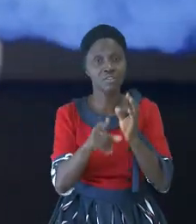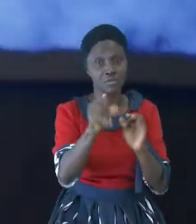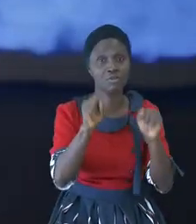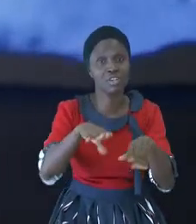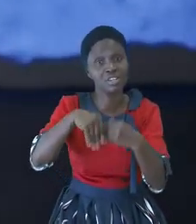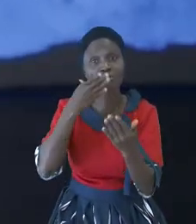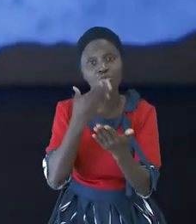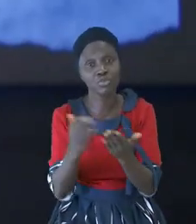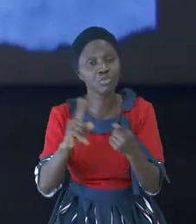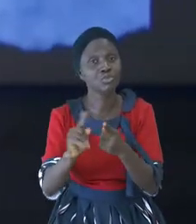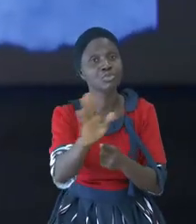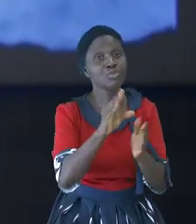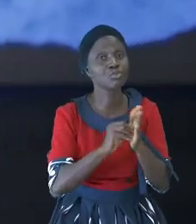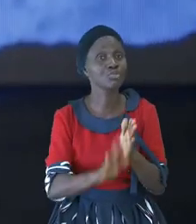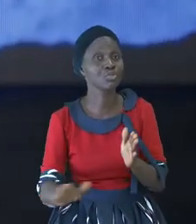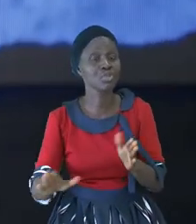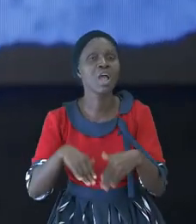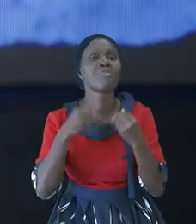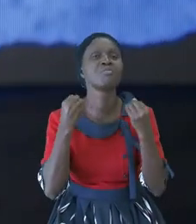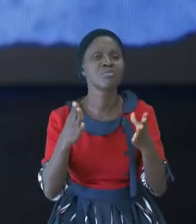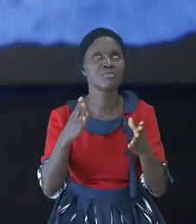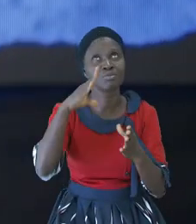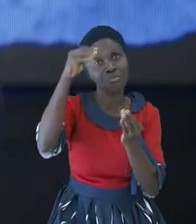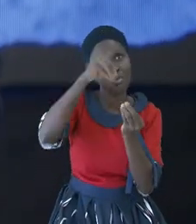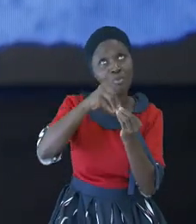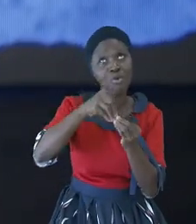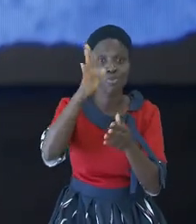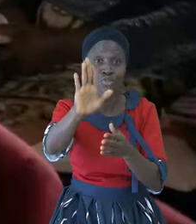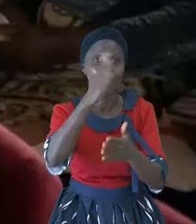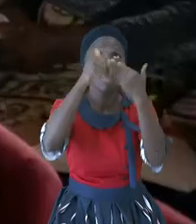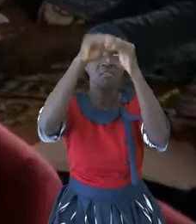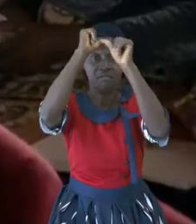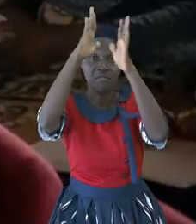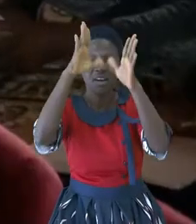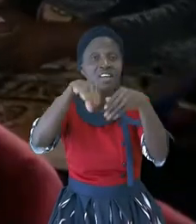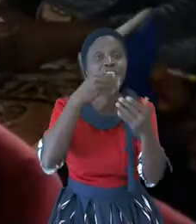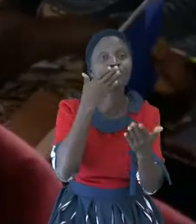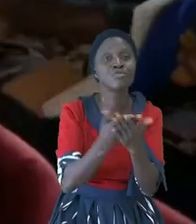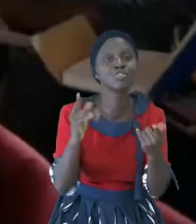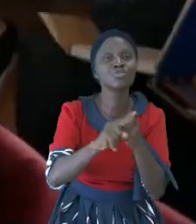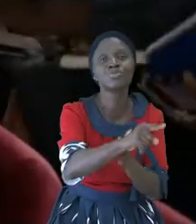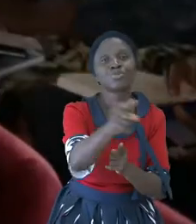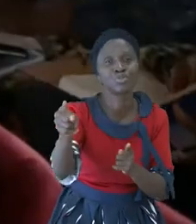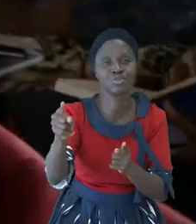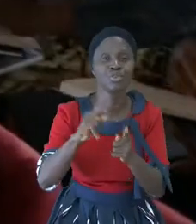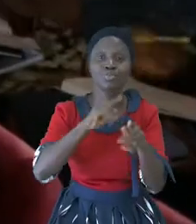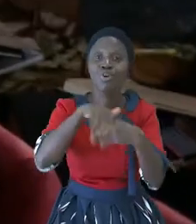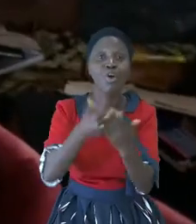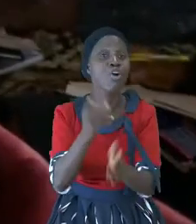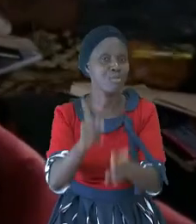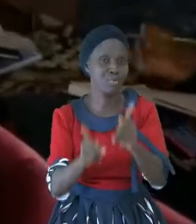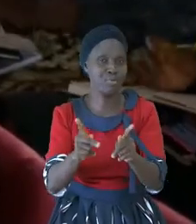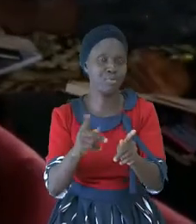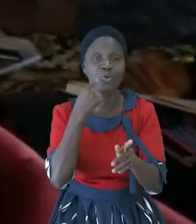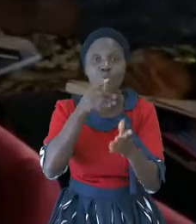Father, give good things to you? good things to all that ask him.